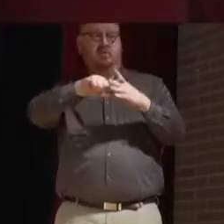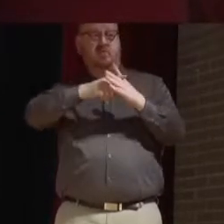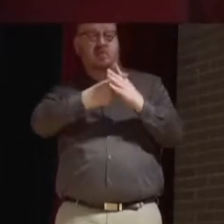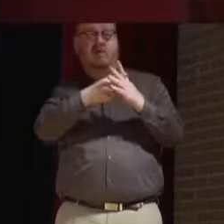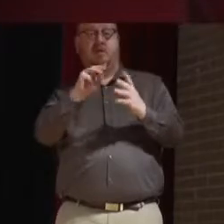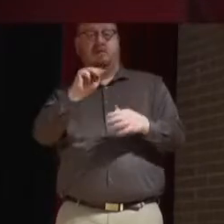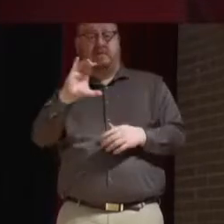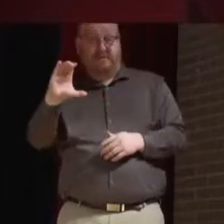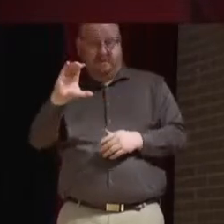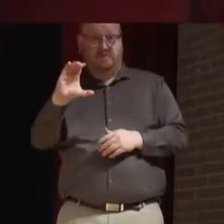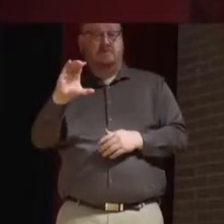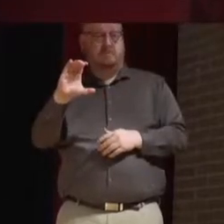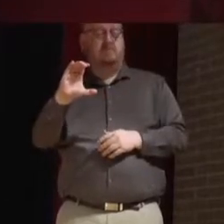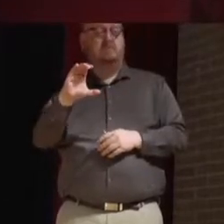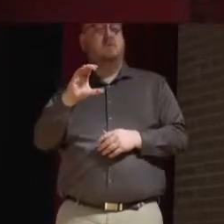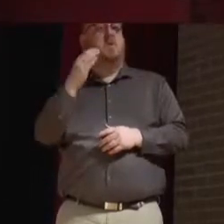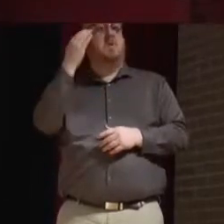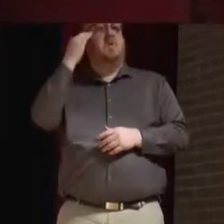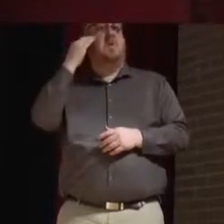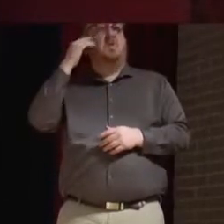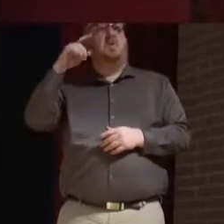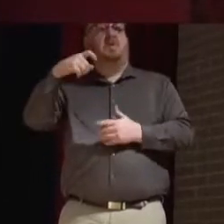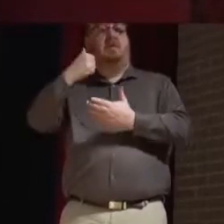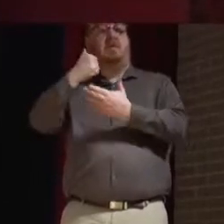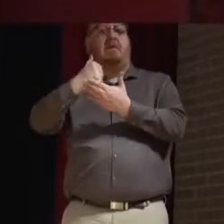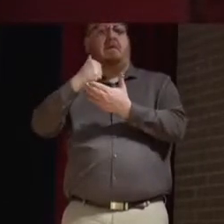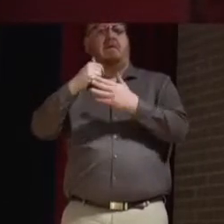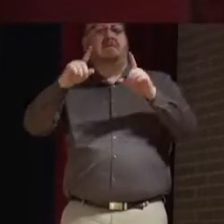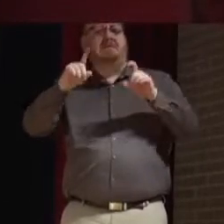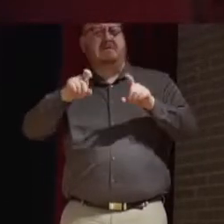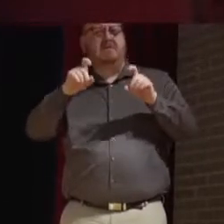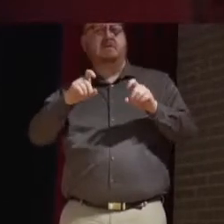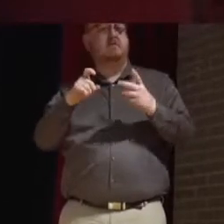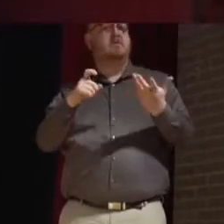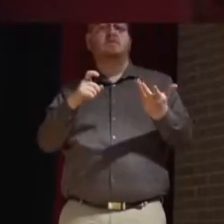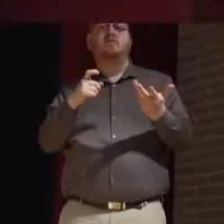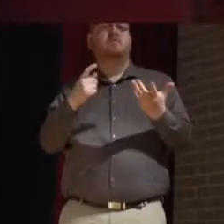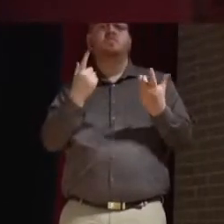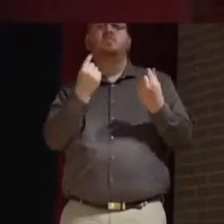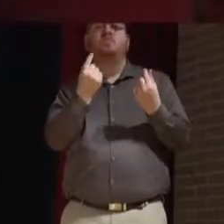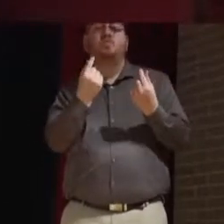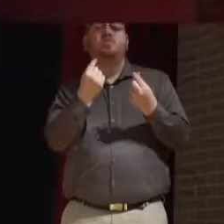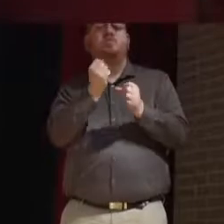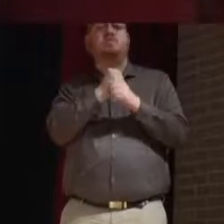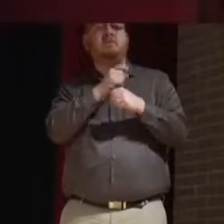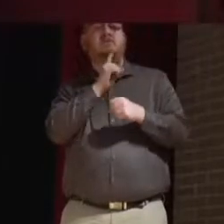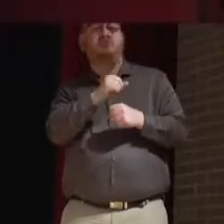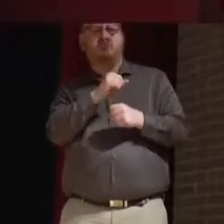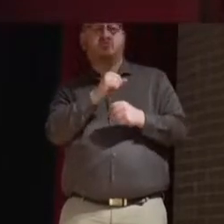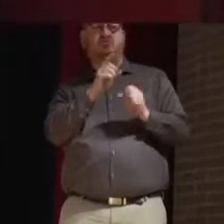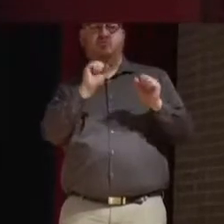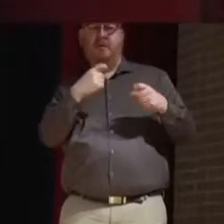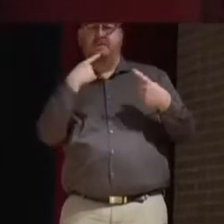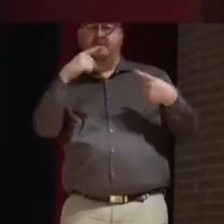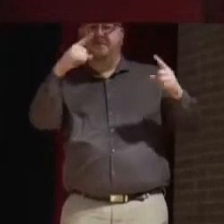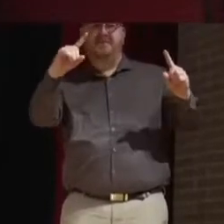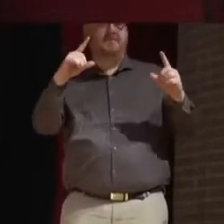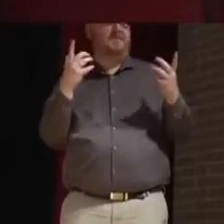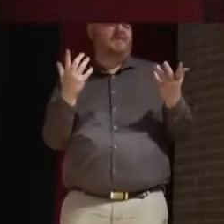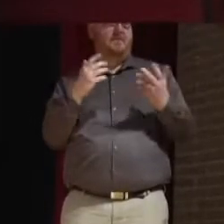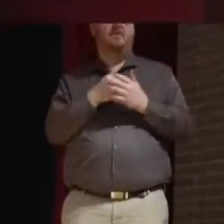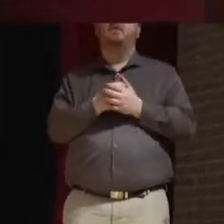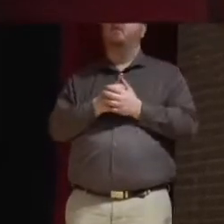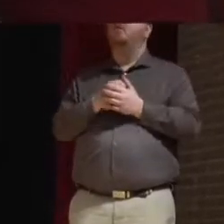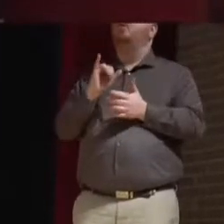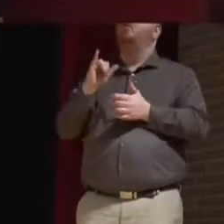you needed some help with tests and things like that, what did you do to make sure that you were going to be able to be successful? Be